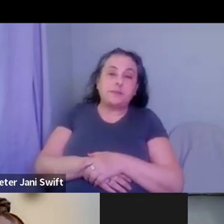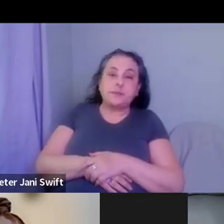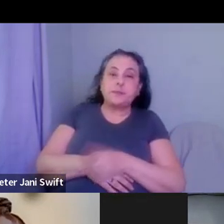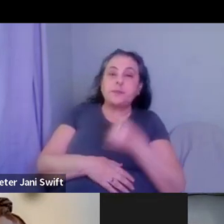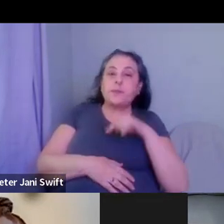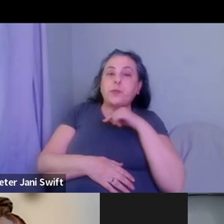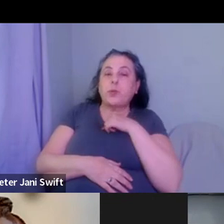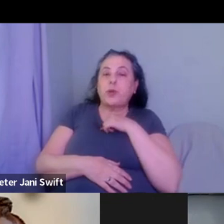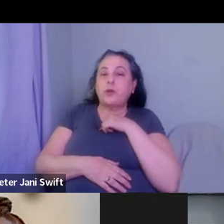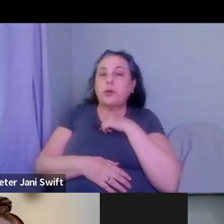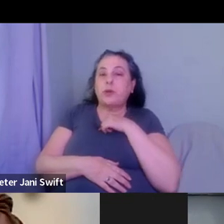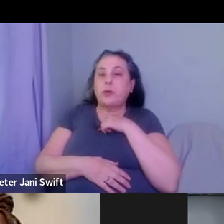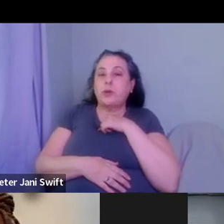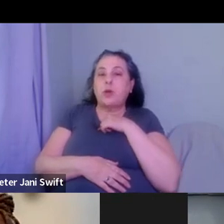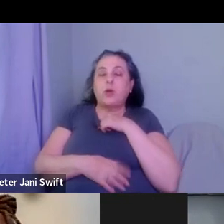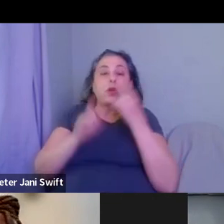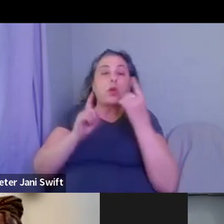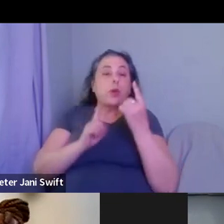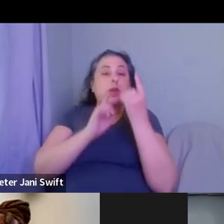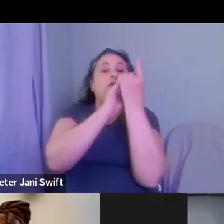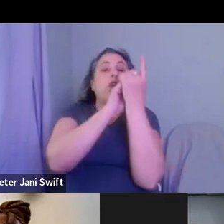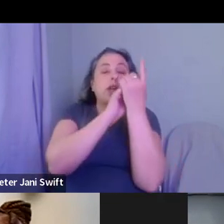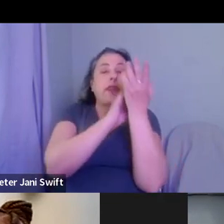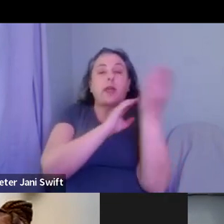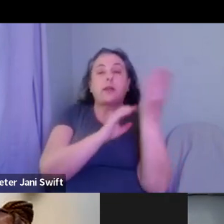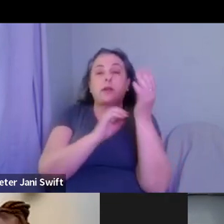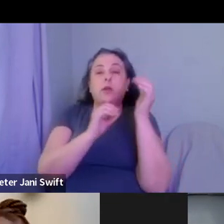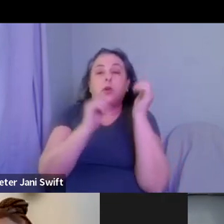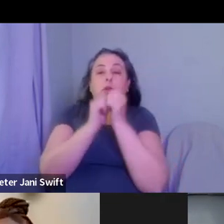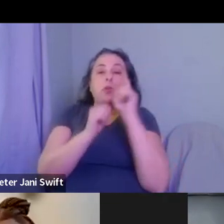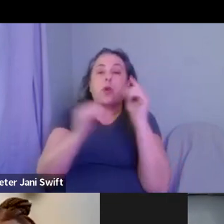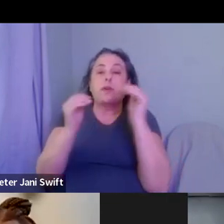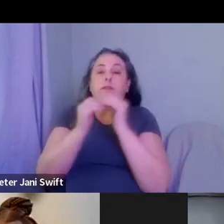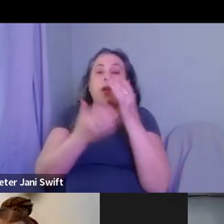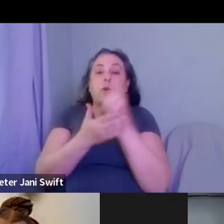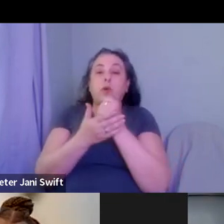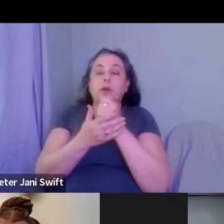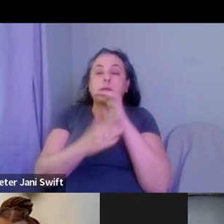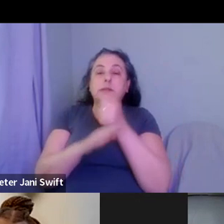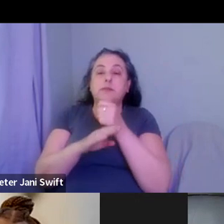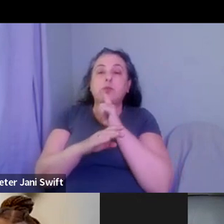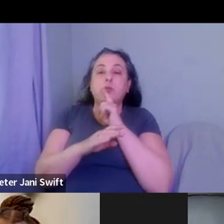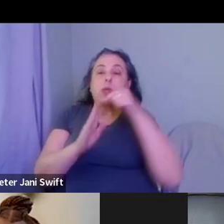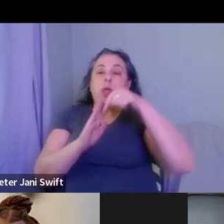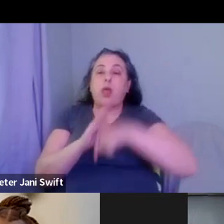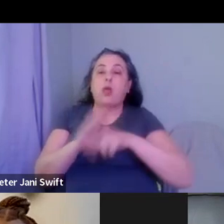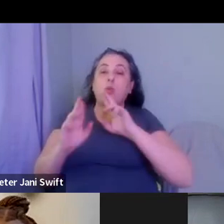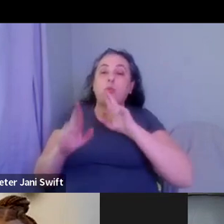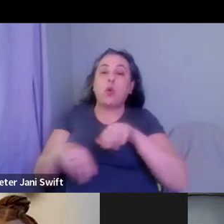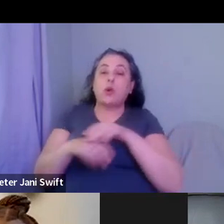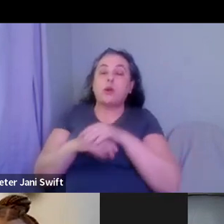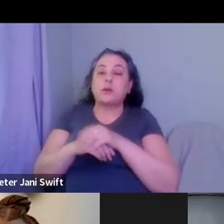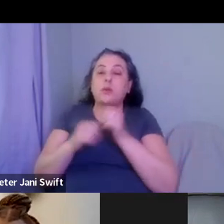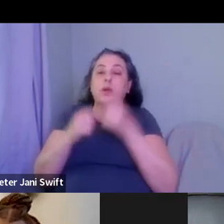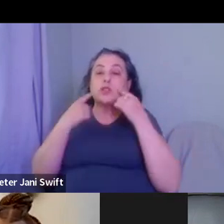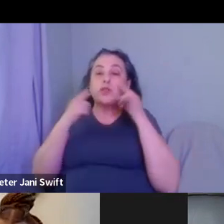we confronted them. We developed, with One Fair Wage, put together a really exhaustive report with